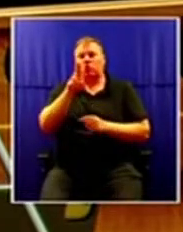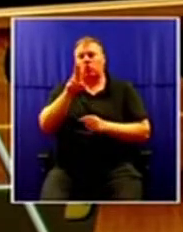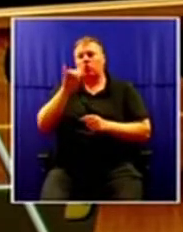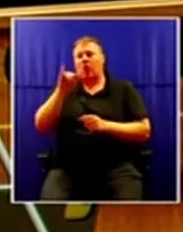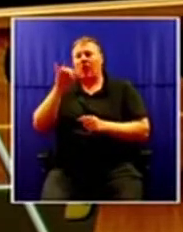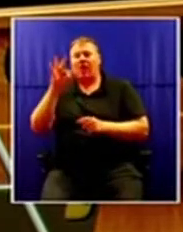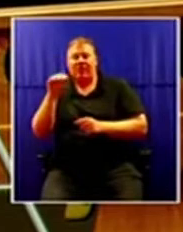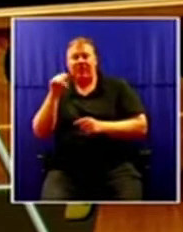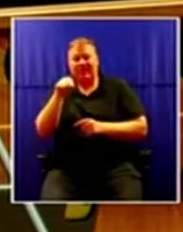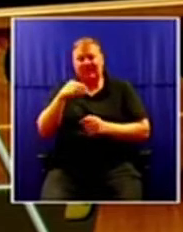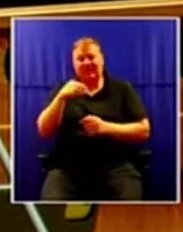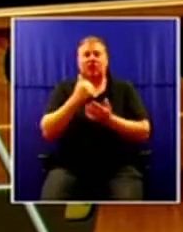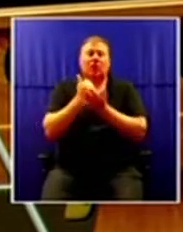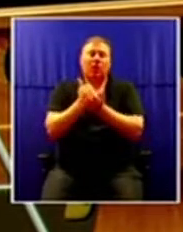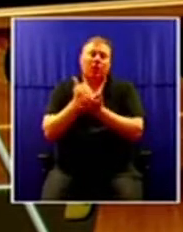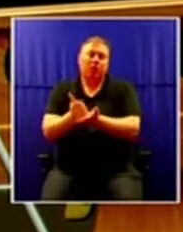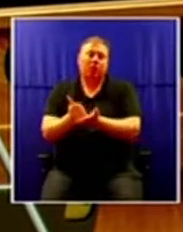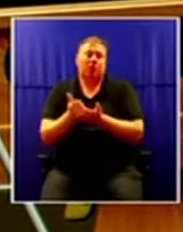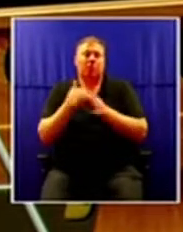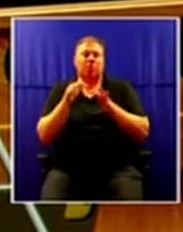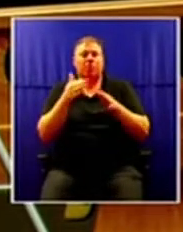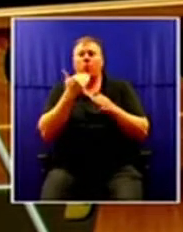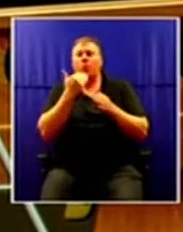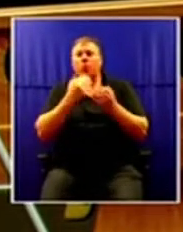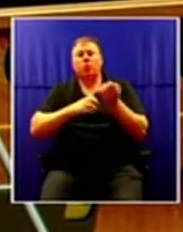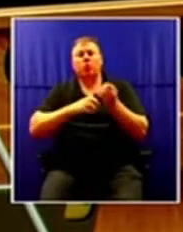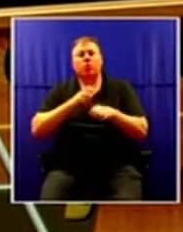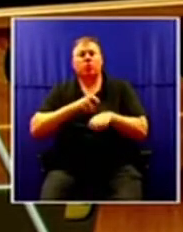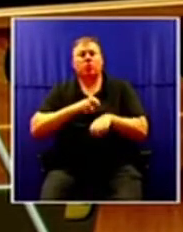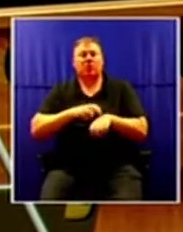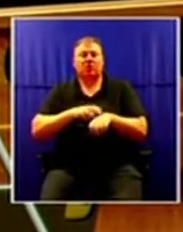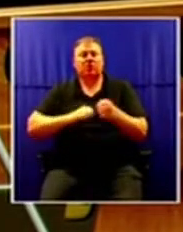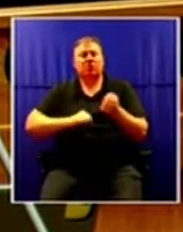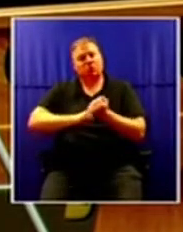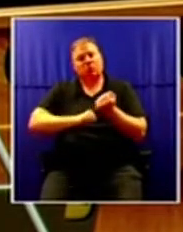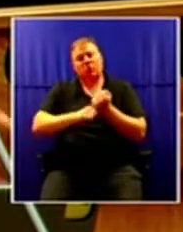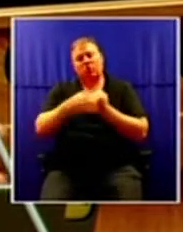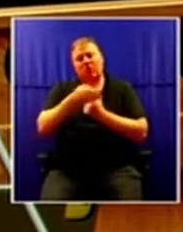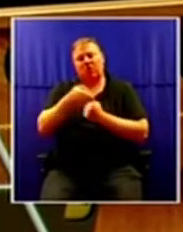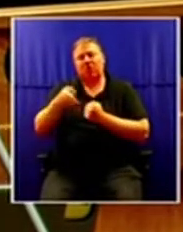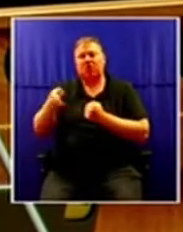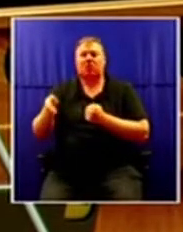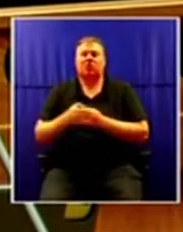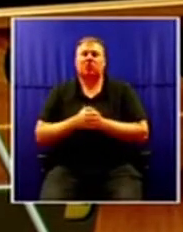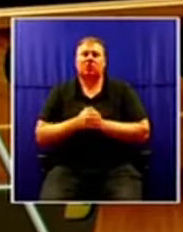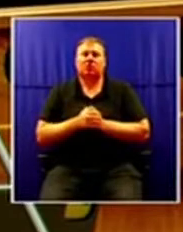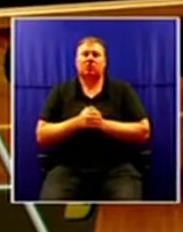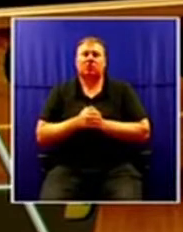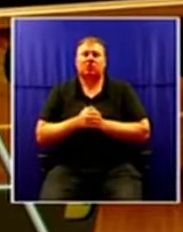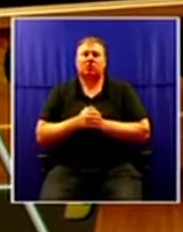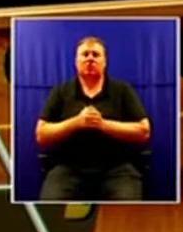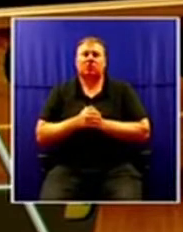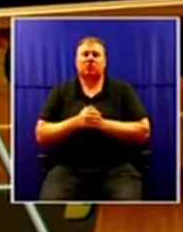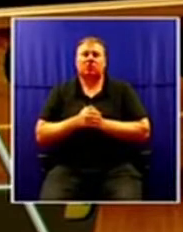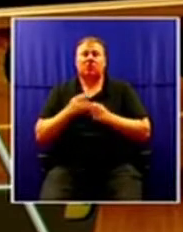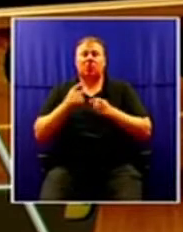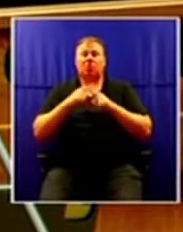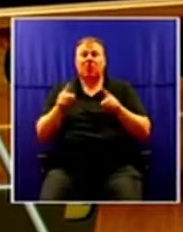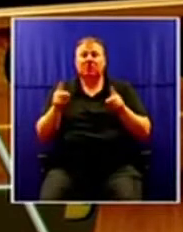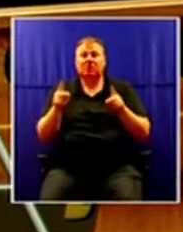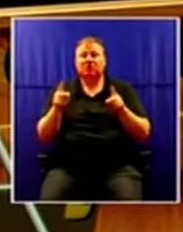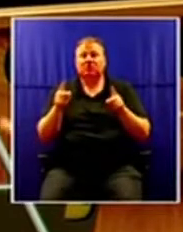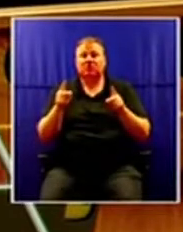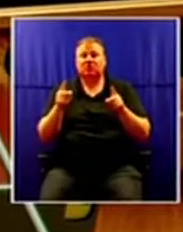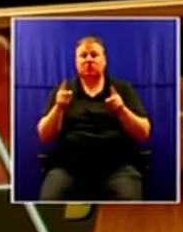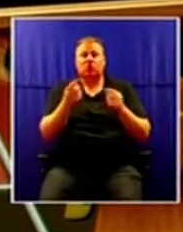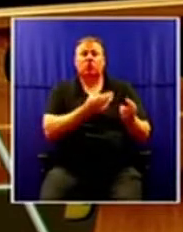it. And there are many people who need the support, but with our limited resources, we